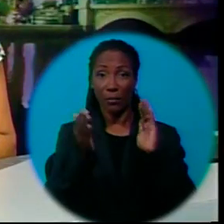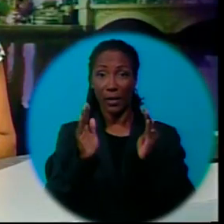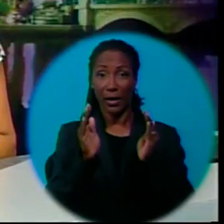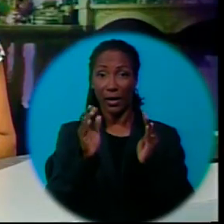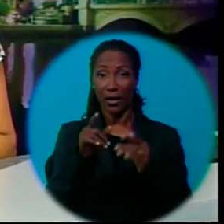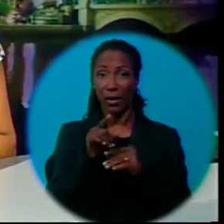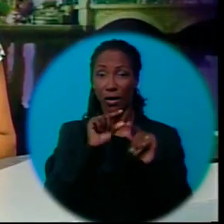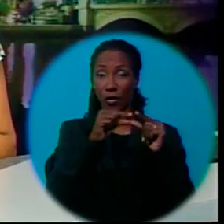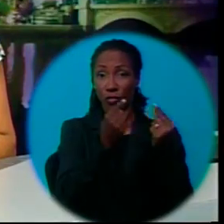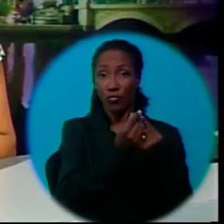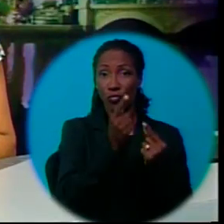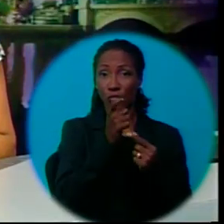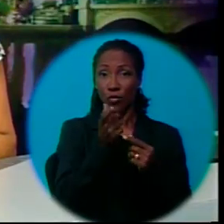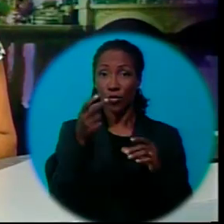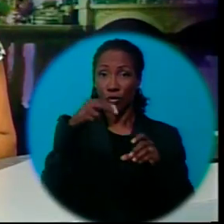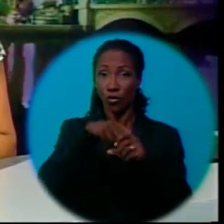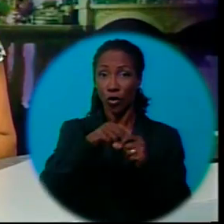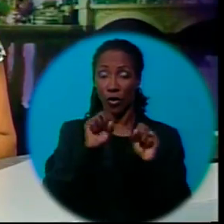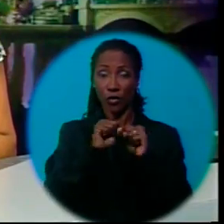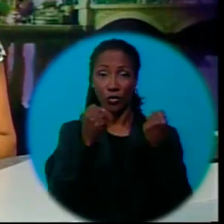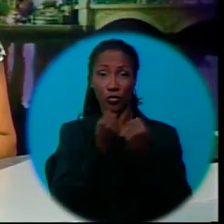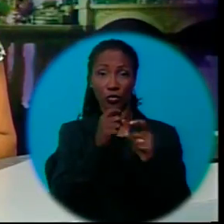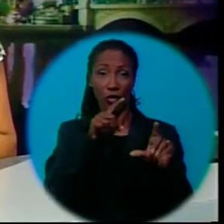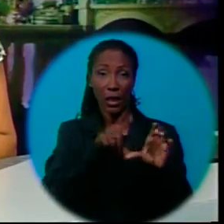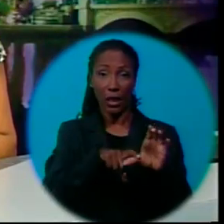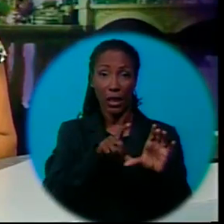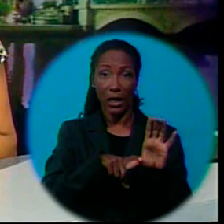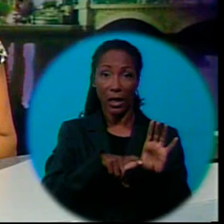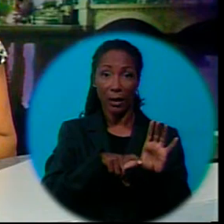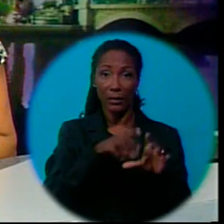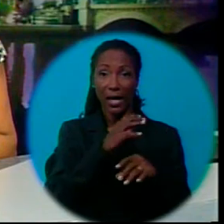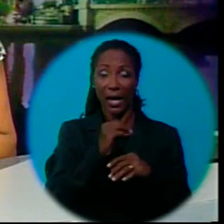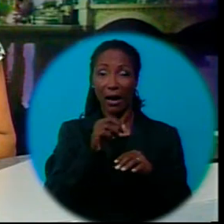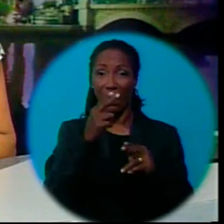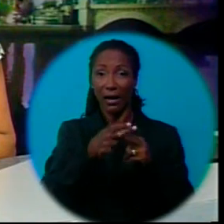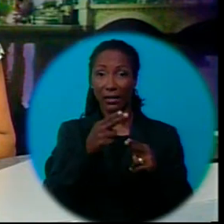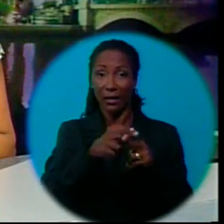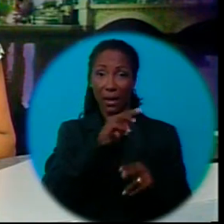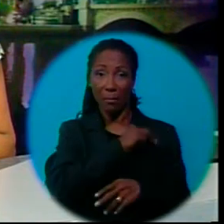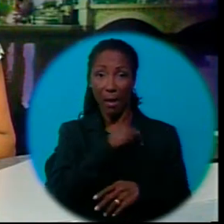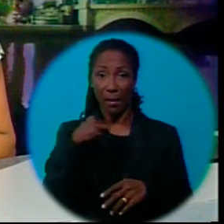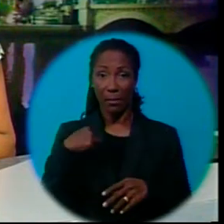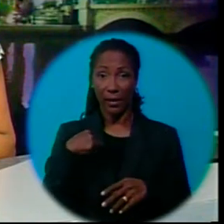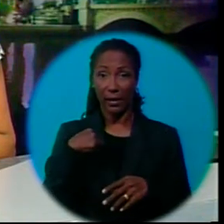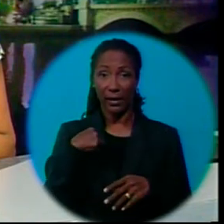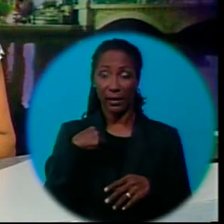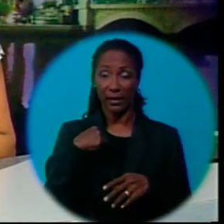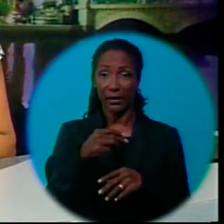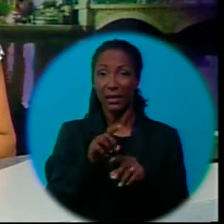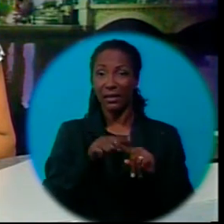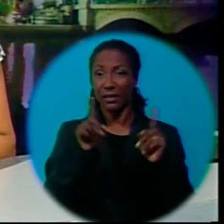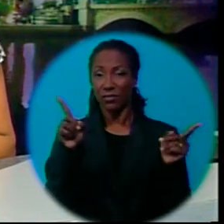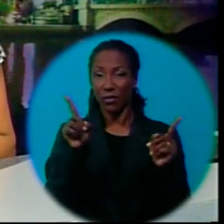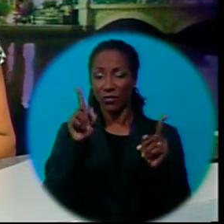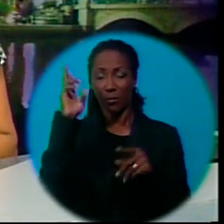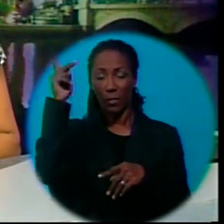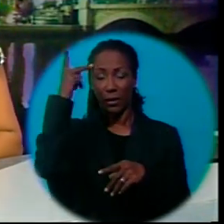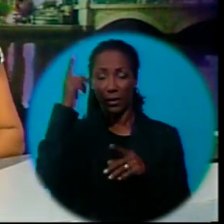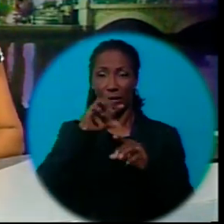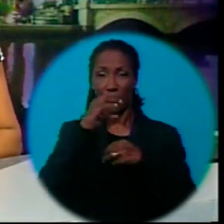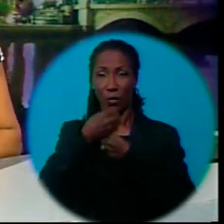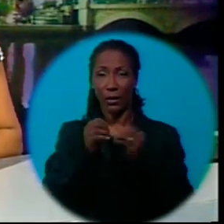whom he says join social clubs and are referred to as members contrary to those who join political organizations